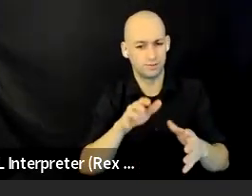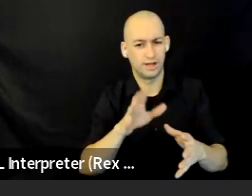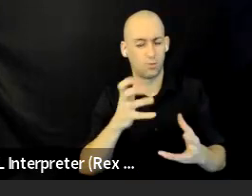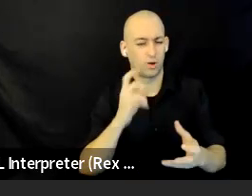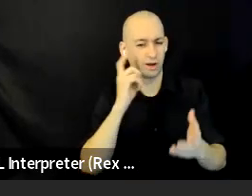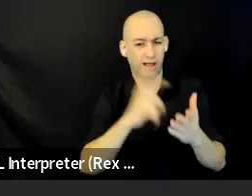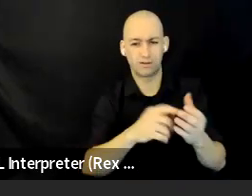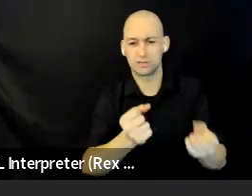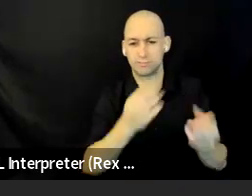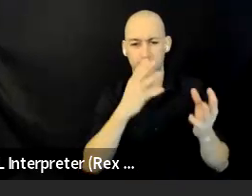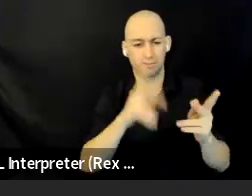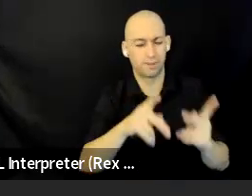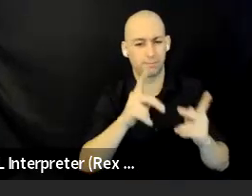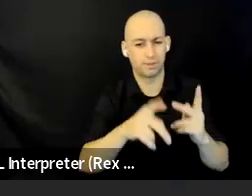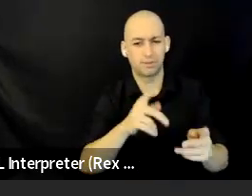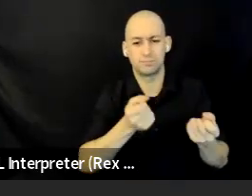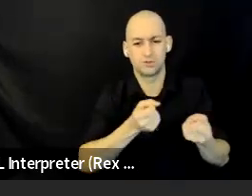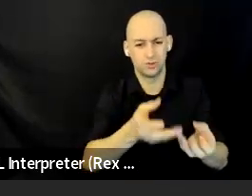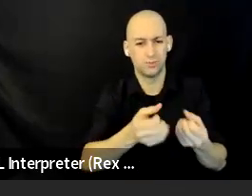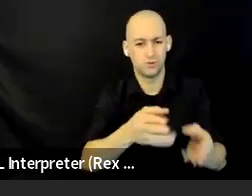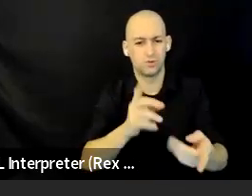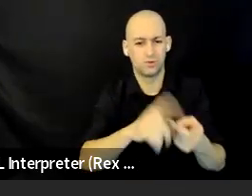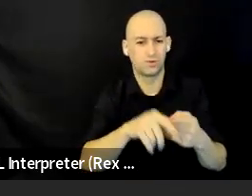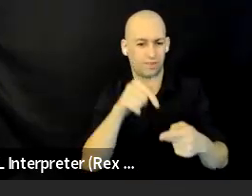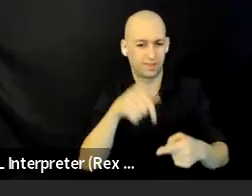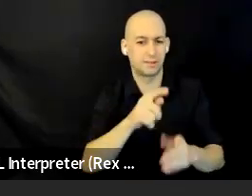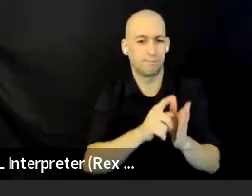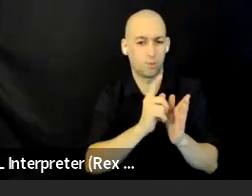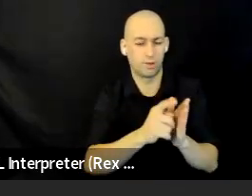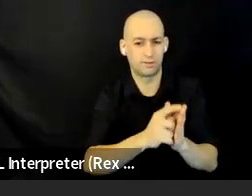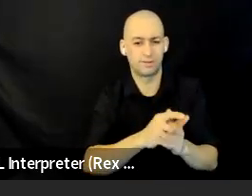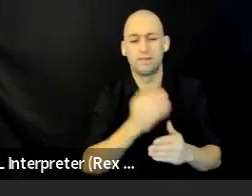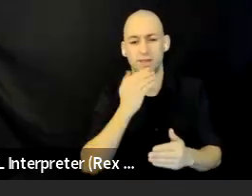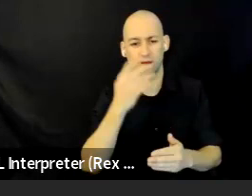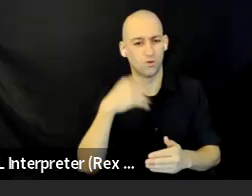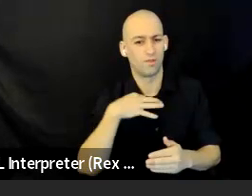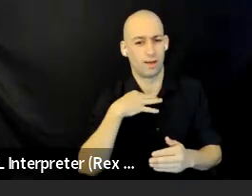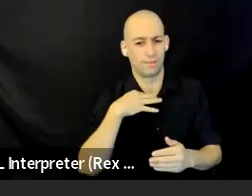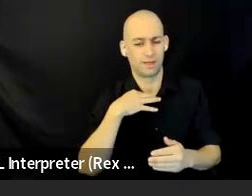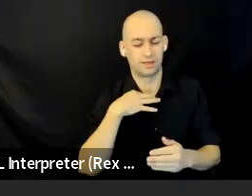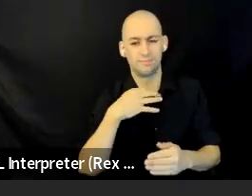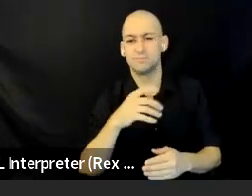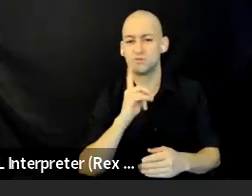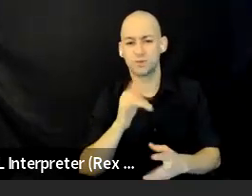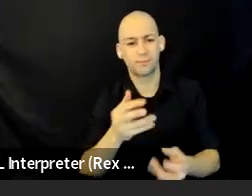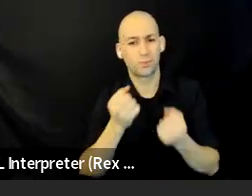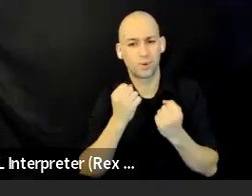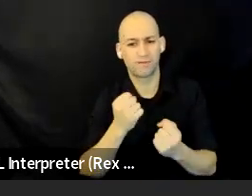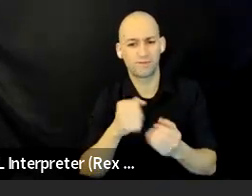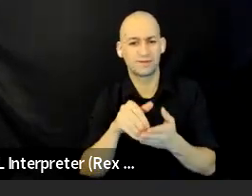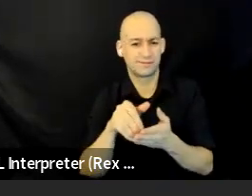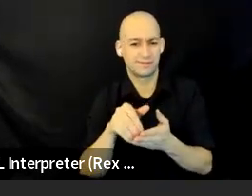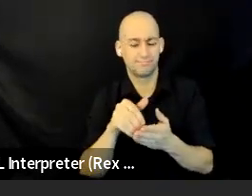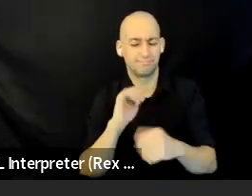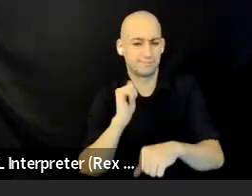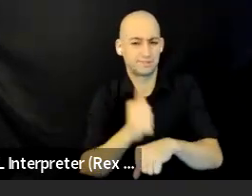moment. Firstly, thank you to the applicants. It takes a kind of bravery to submit to a brand new program, particularly when there